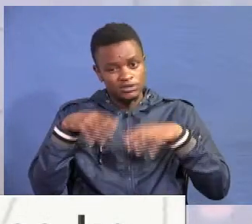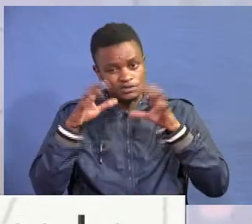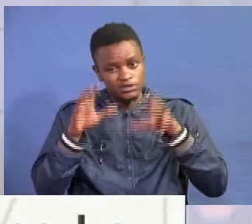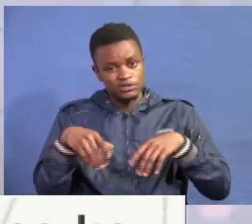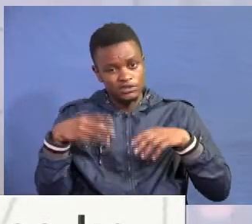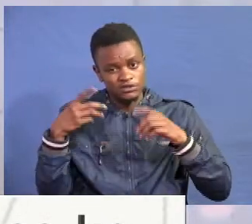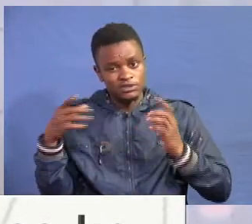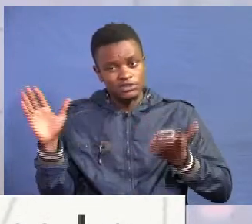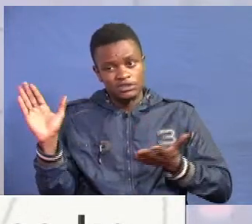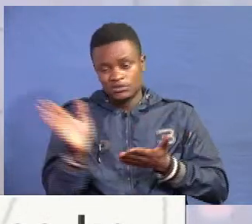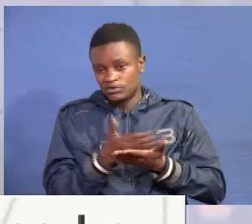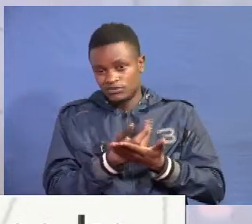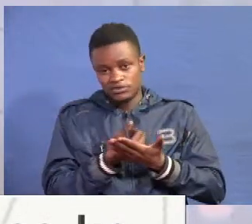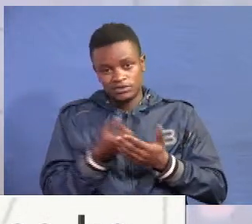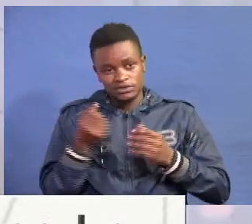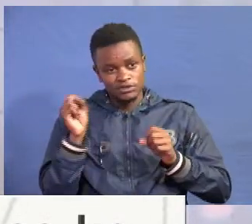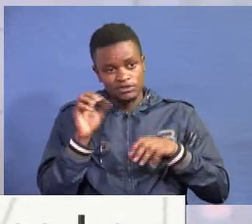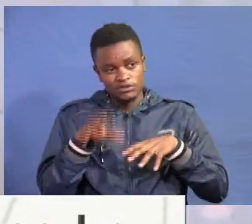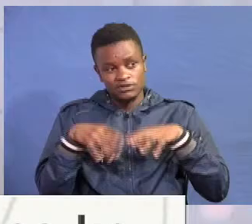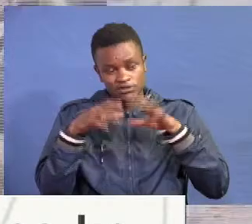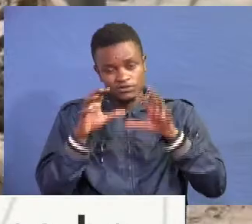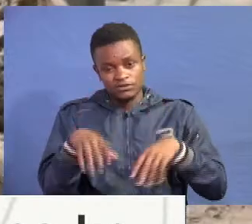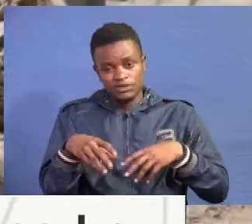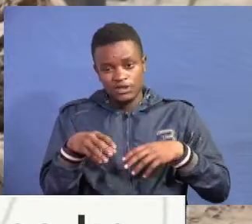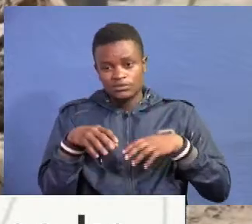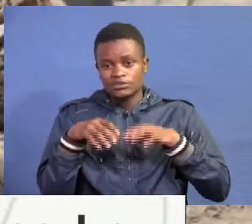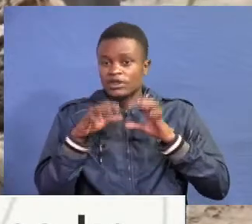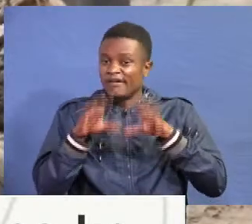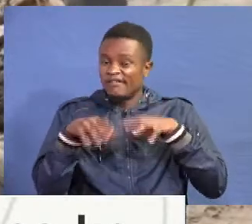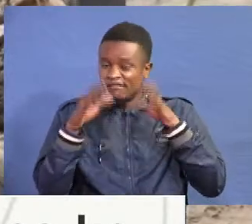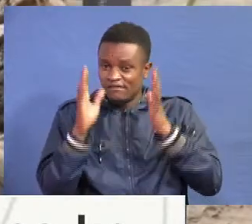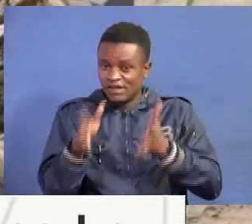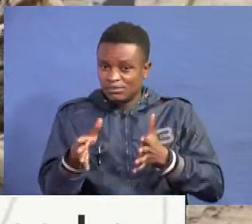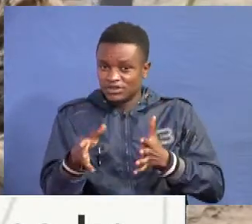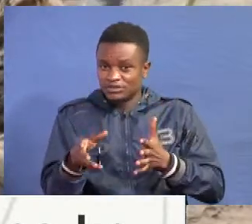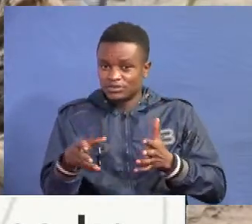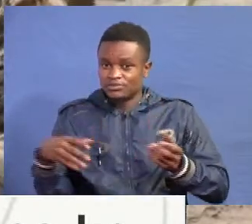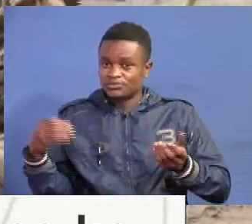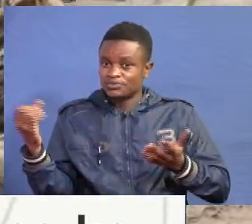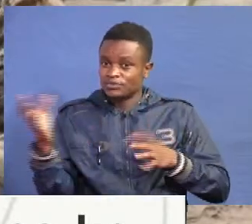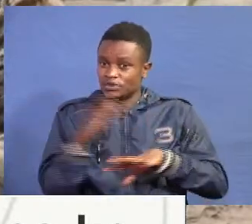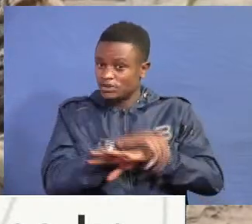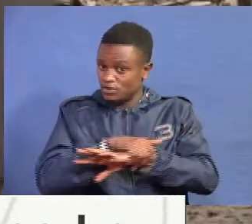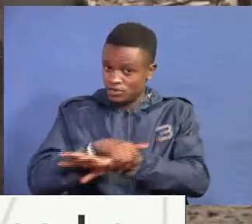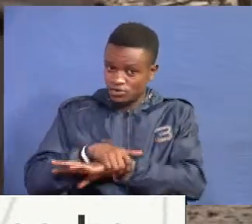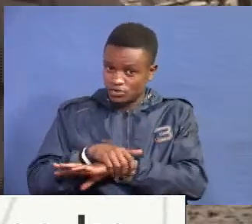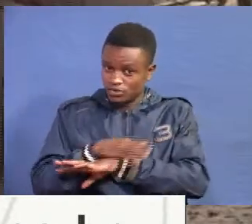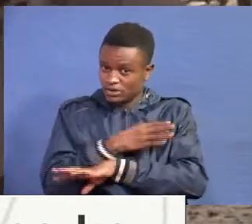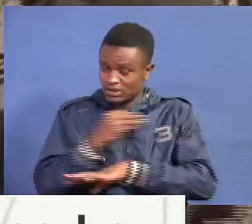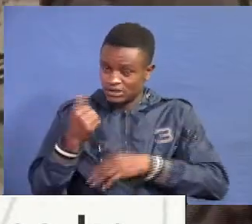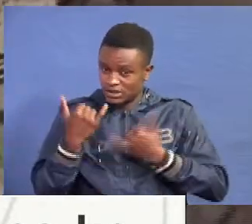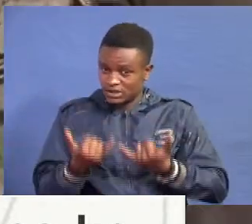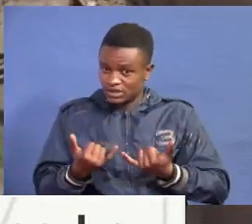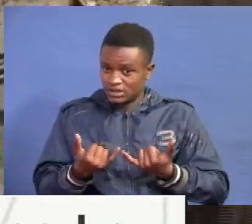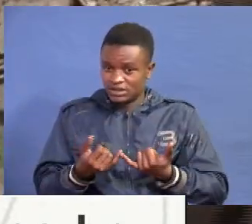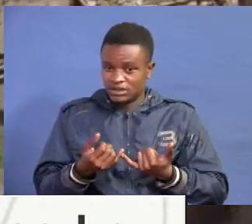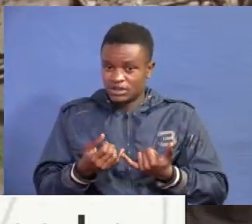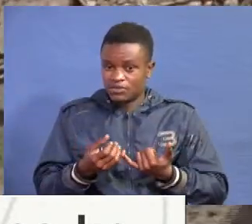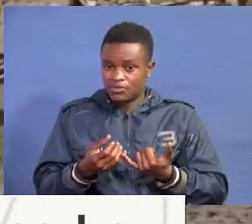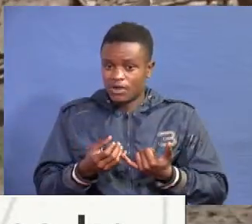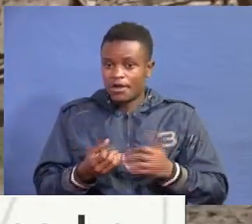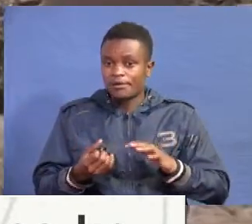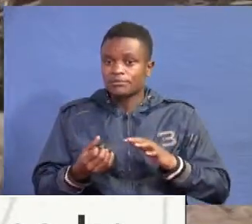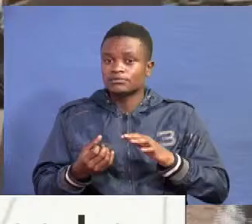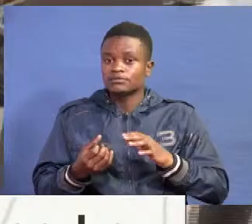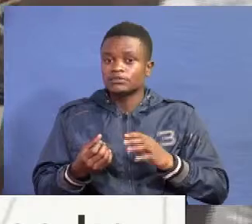season. The farmers have been incurring losses amounting to millions following the spillage from the dams which find its way into